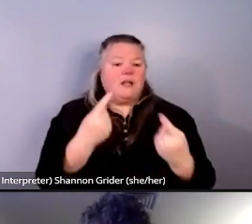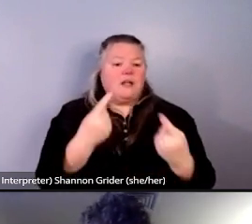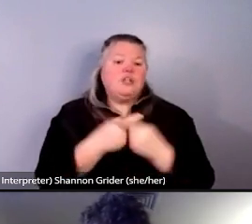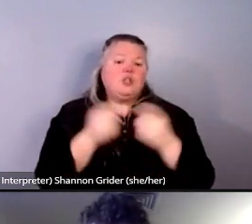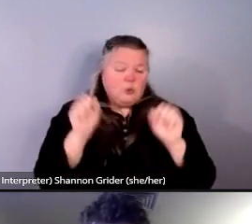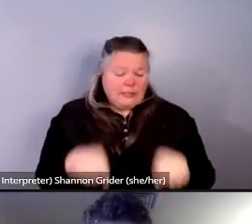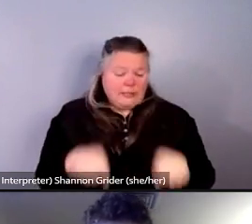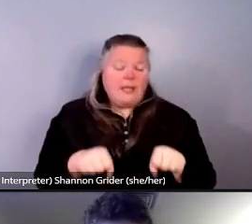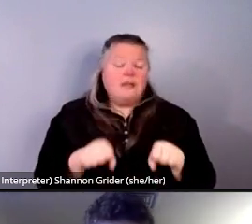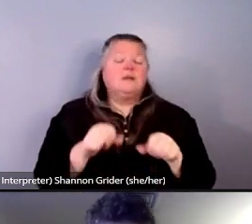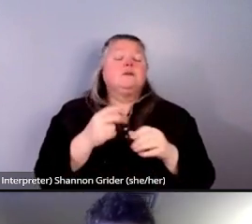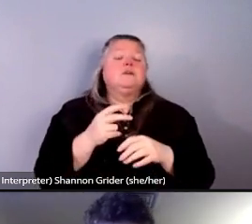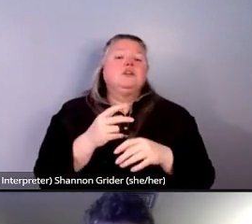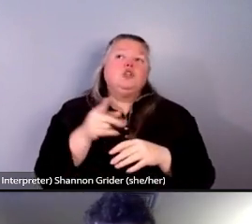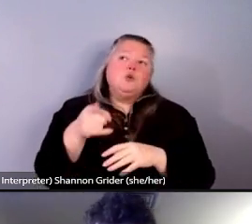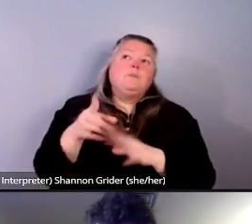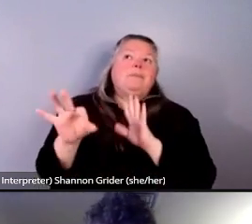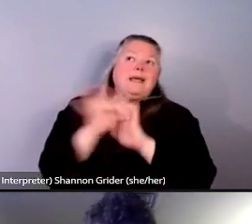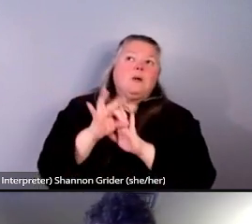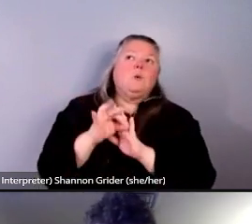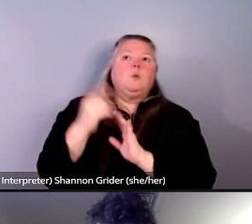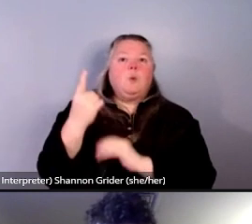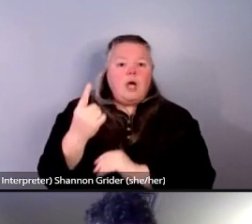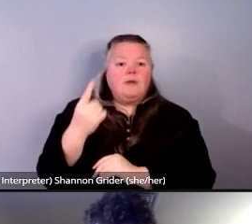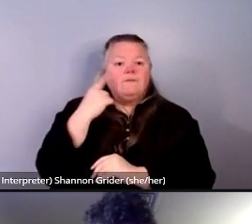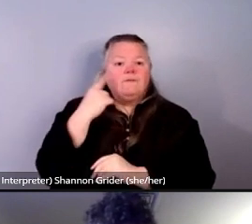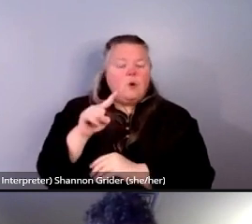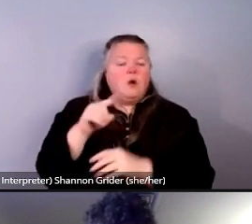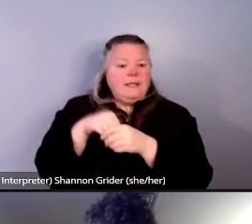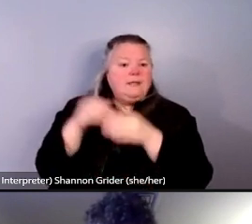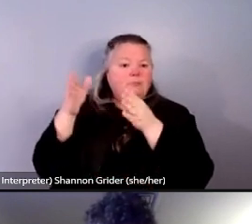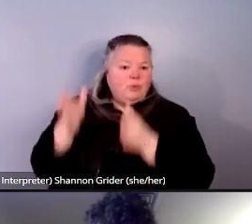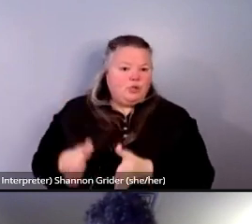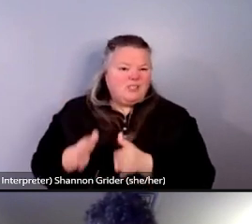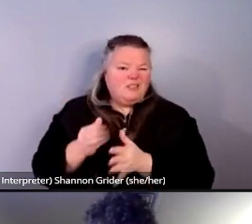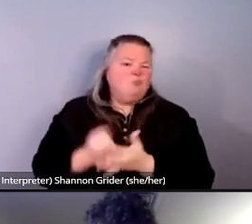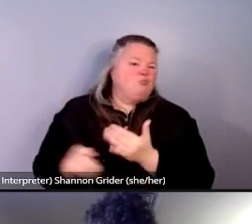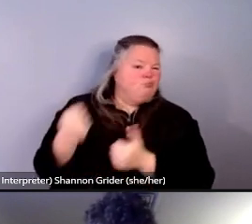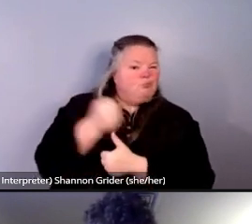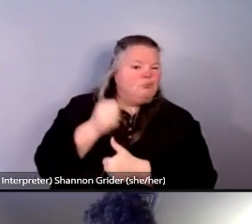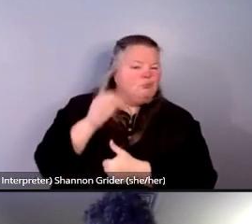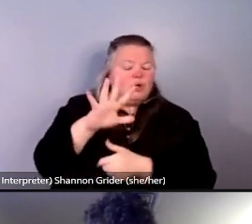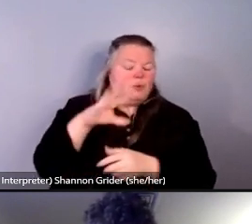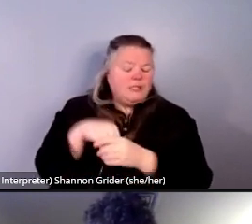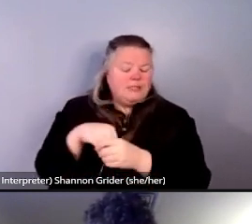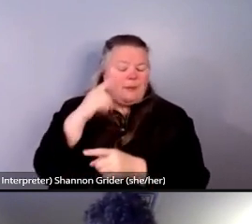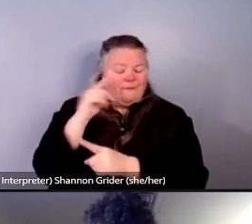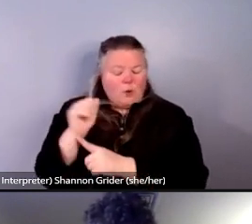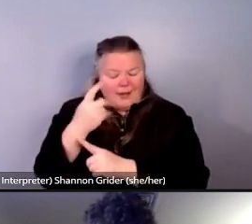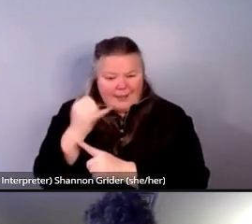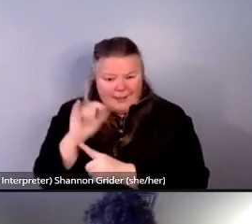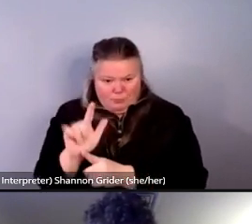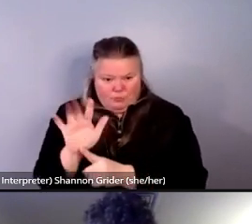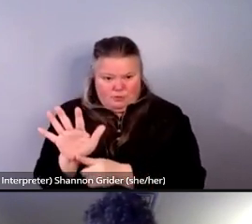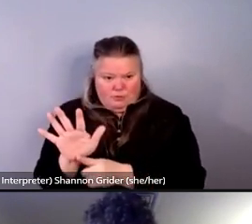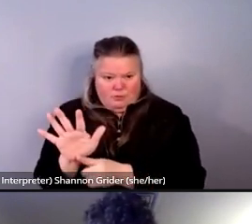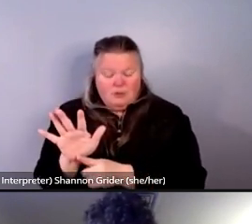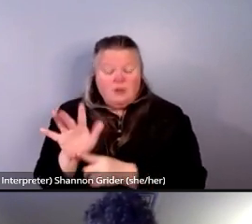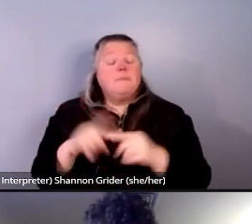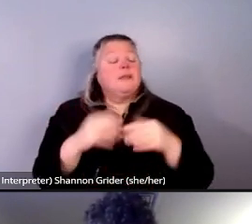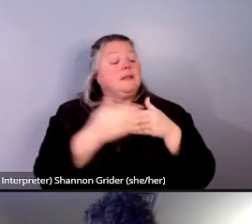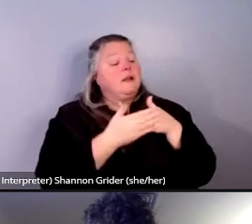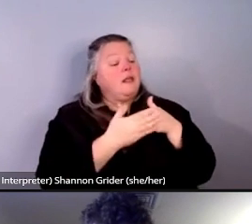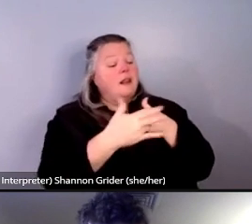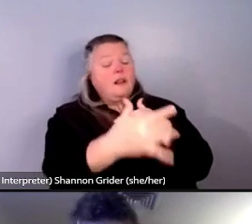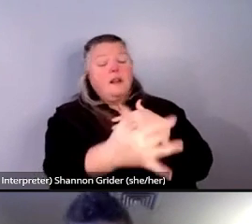work group. So you'll sort of pick a work group, prioritize your participation in April with one work group, but